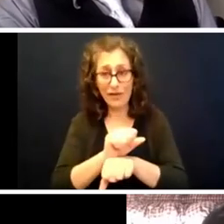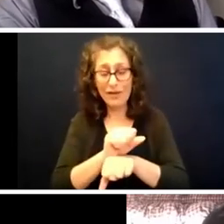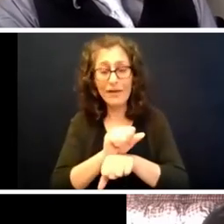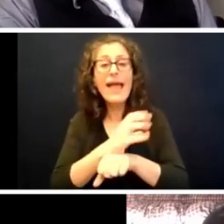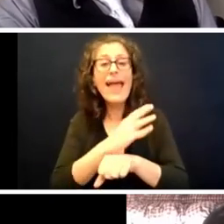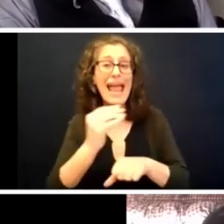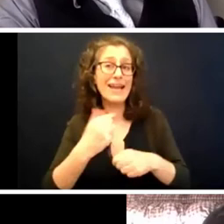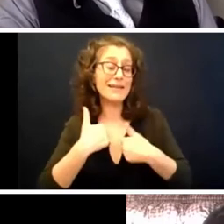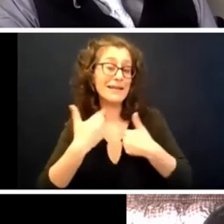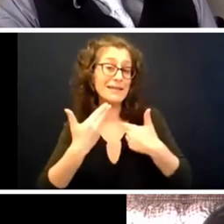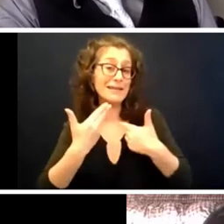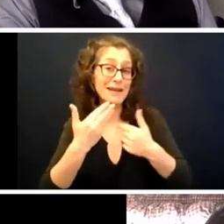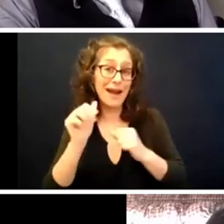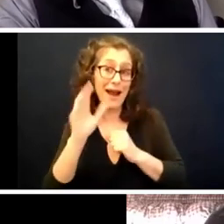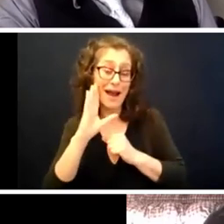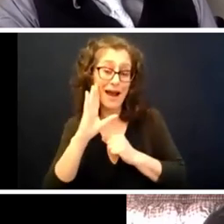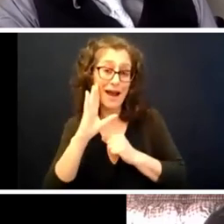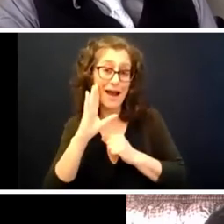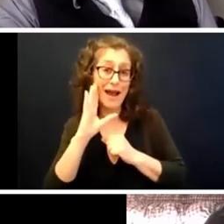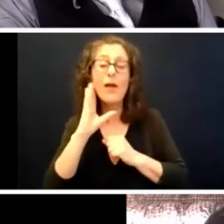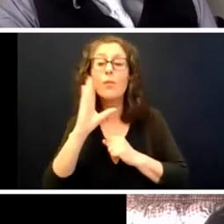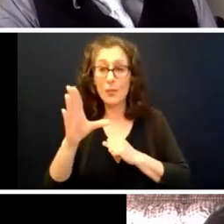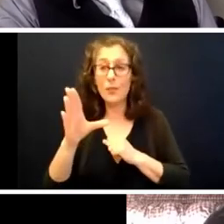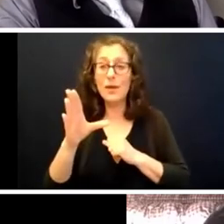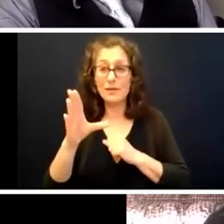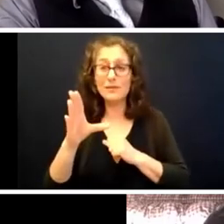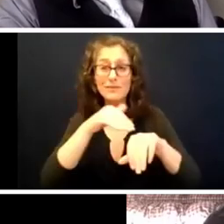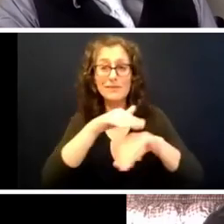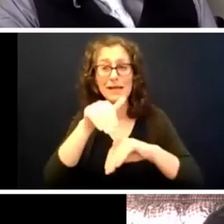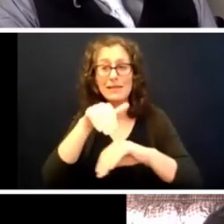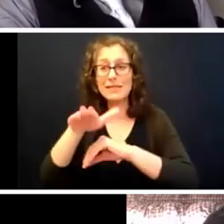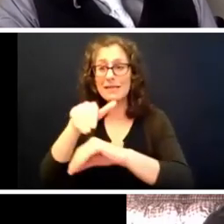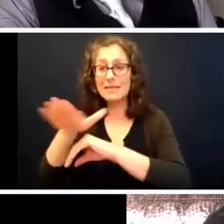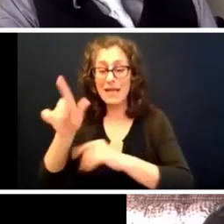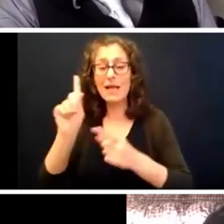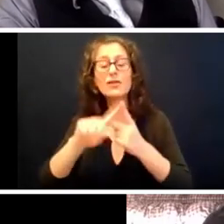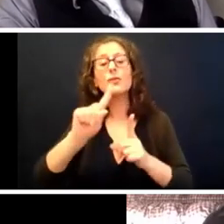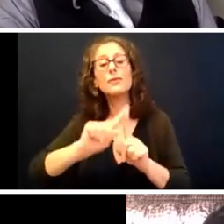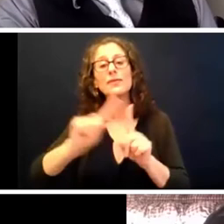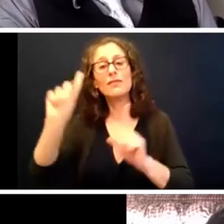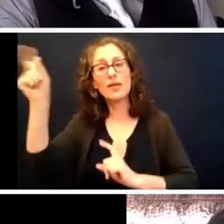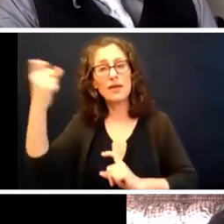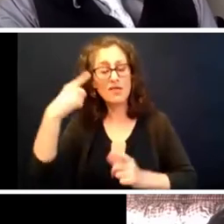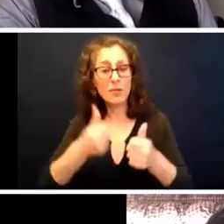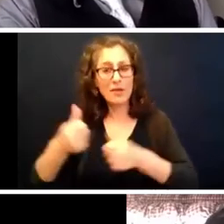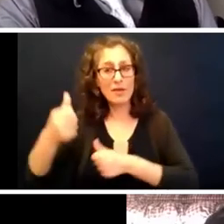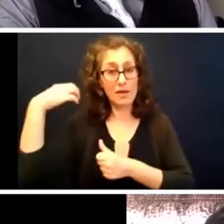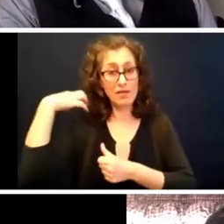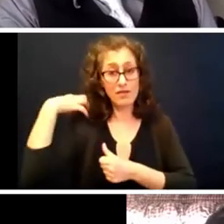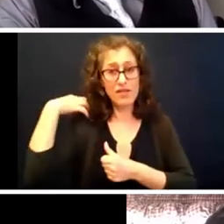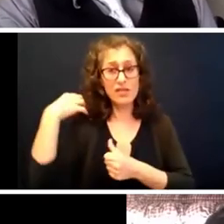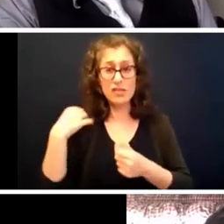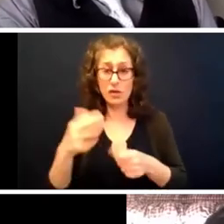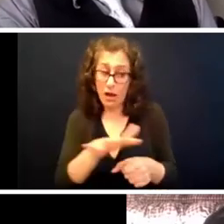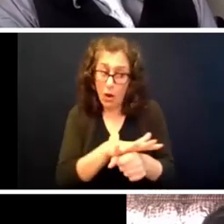know, going to be sending this out to different government officials, especially locally,